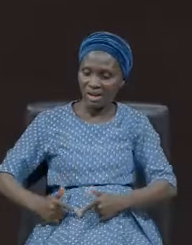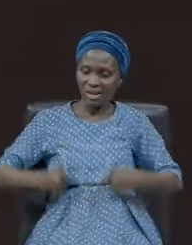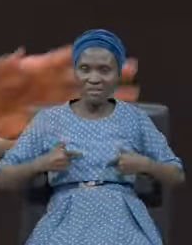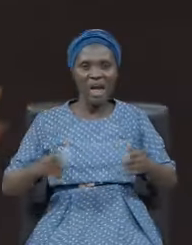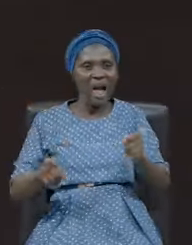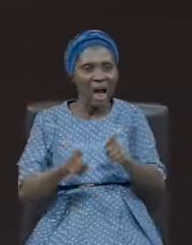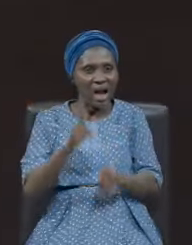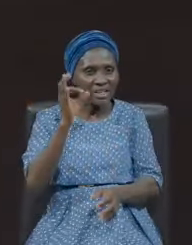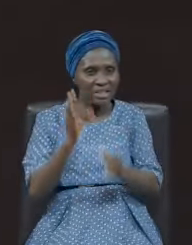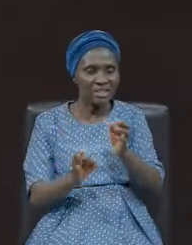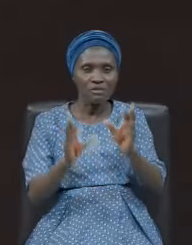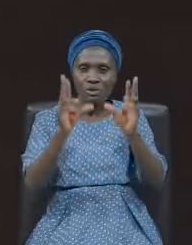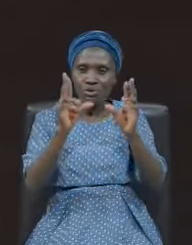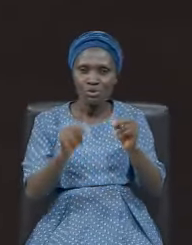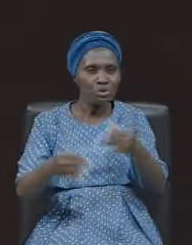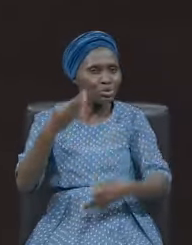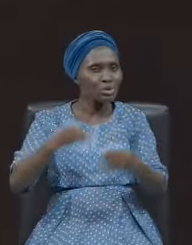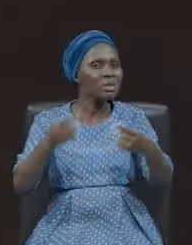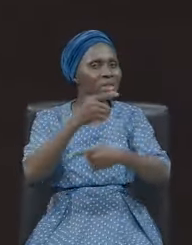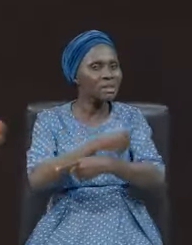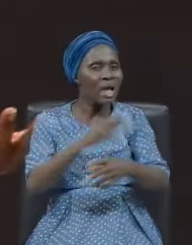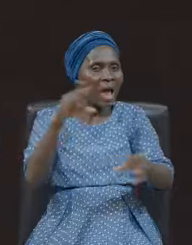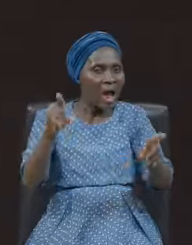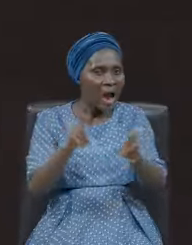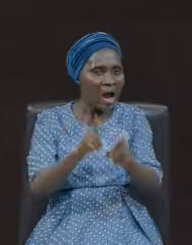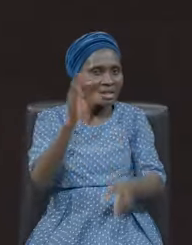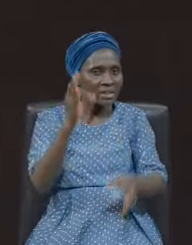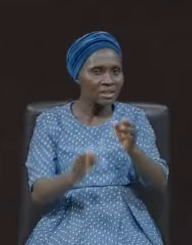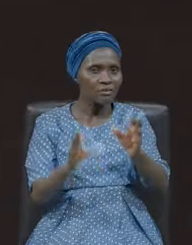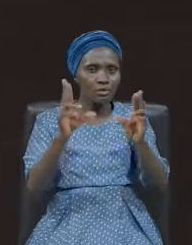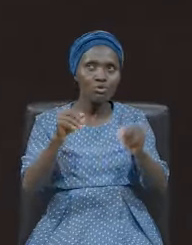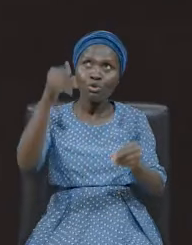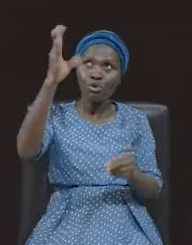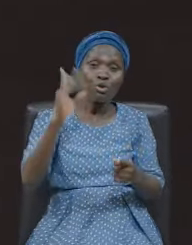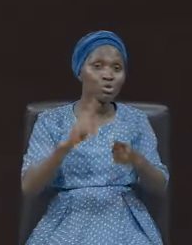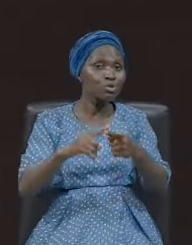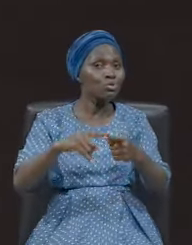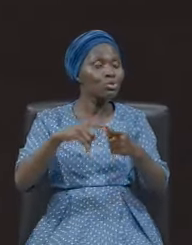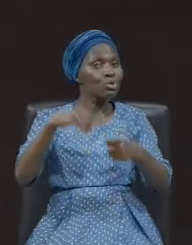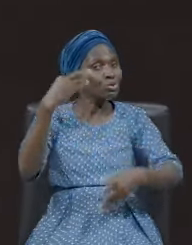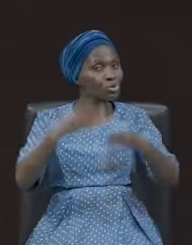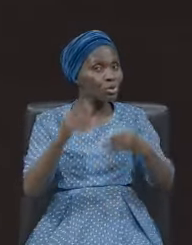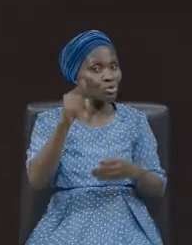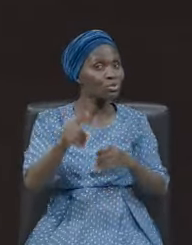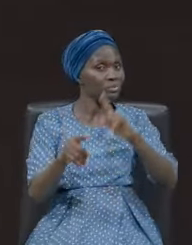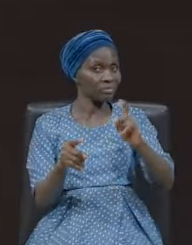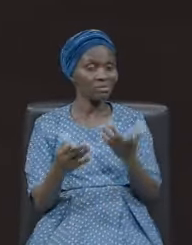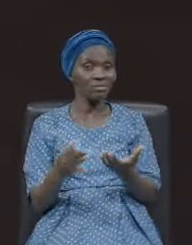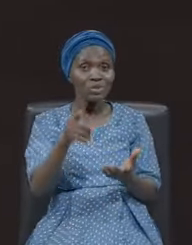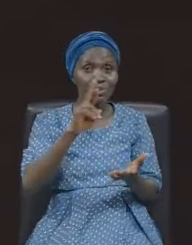day. There will be no God that will judge you. Well, you are trampling on the grace of God, and you